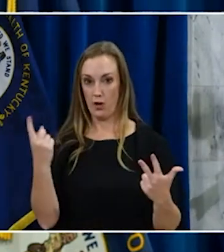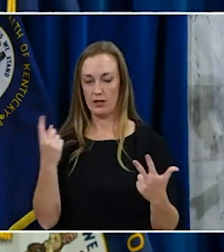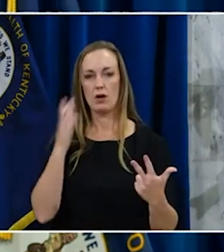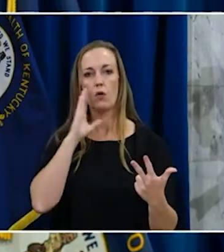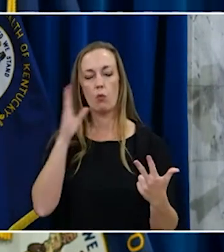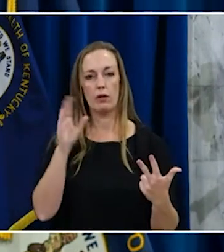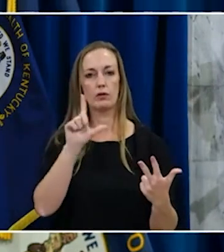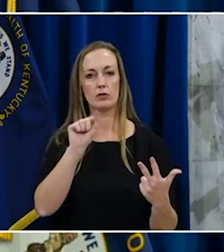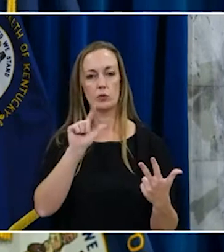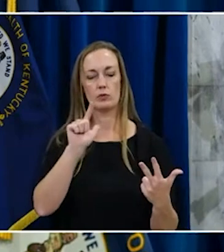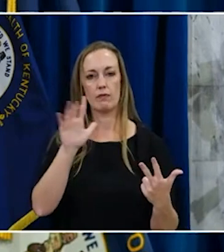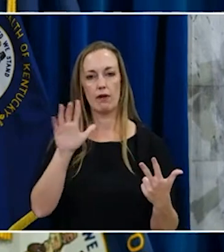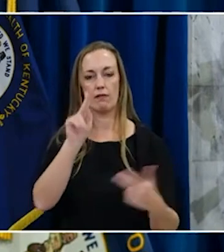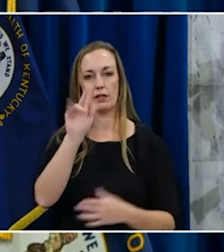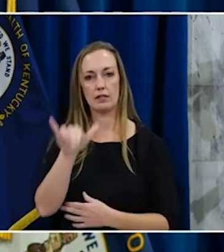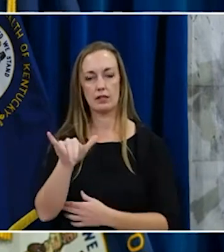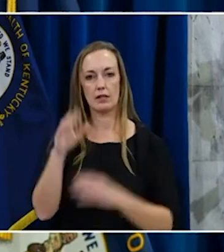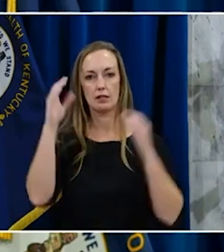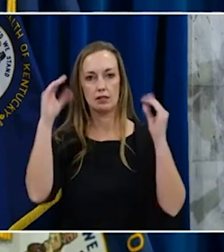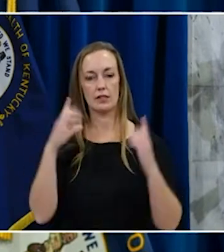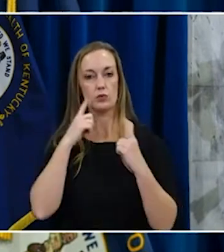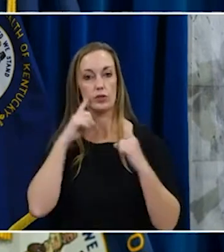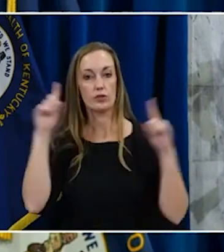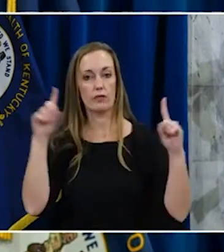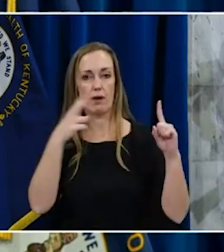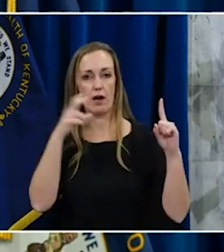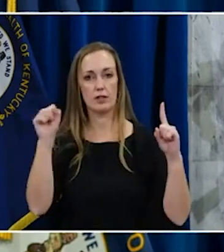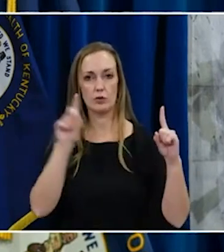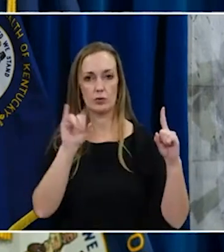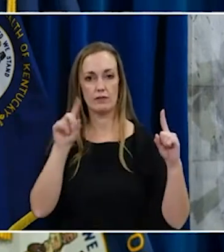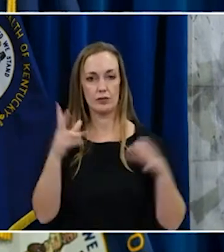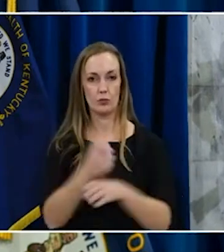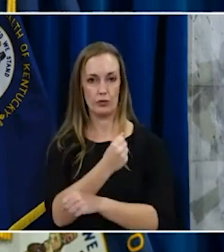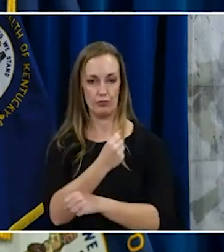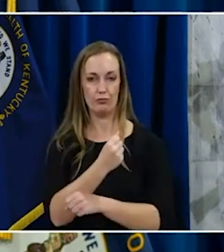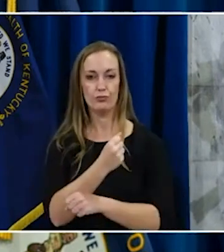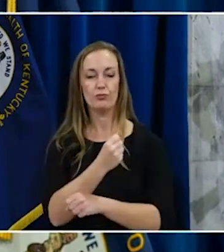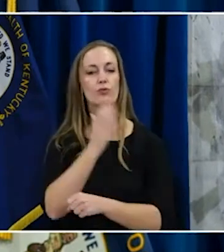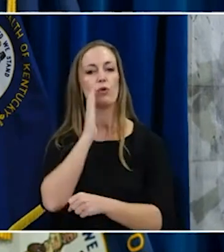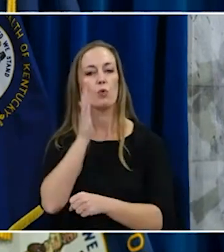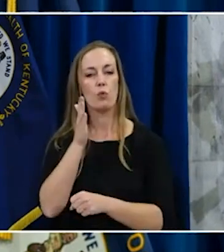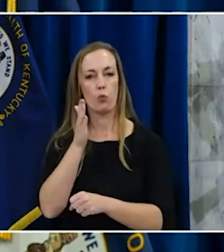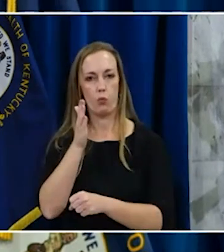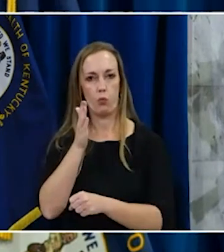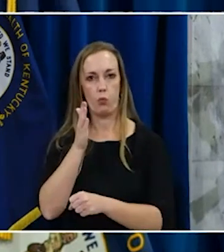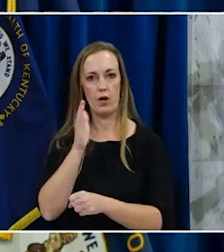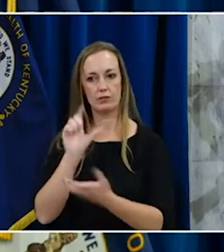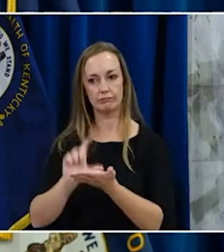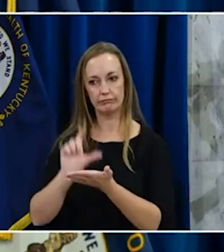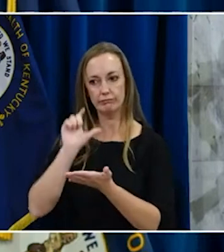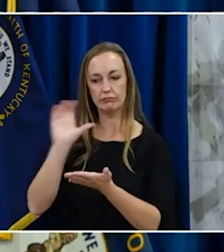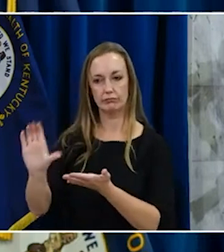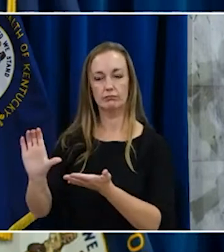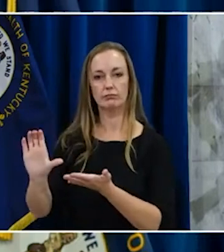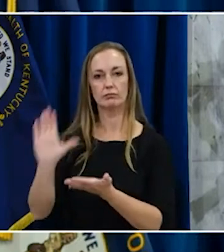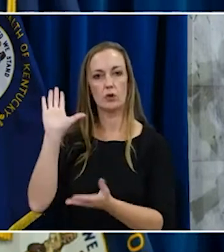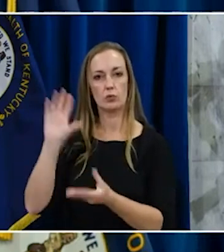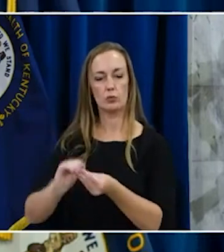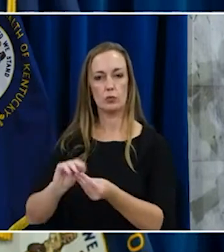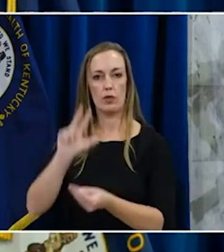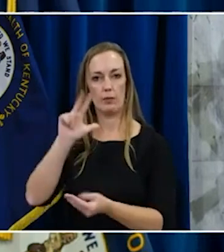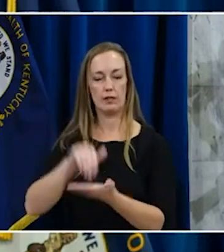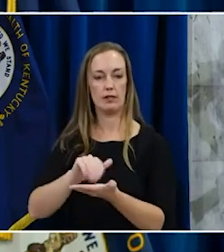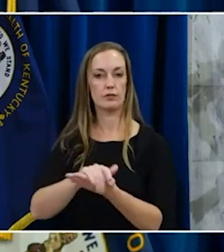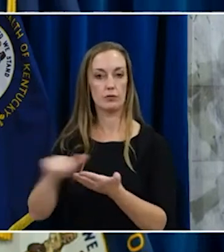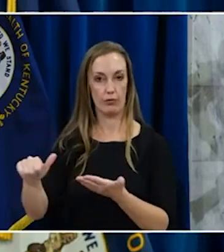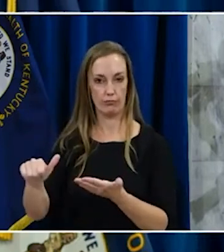the 2025 Kentucky Teacher Achievement High School Division winner and will receive a total award of